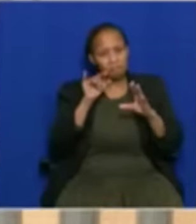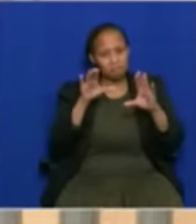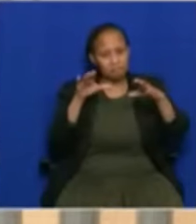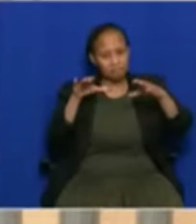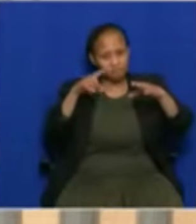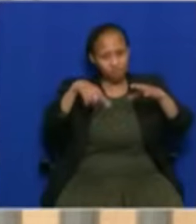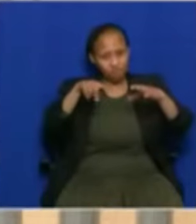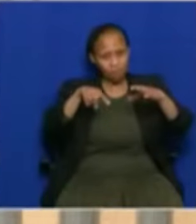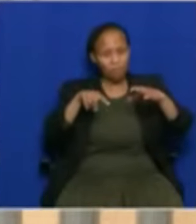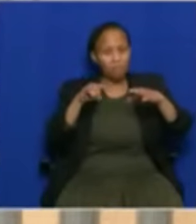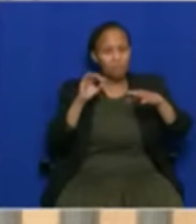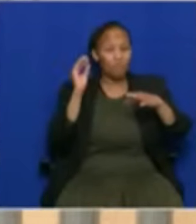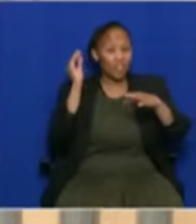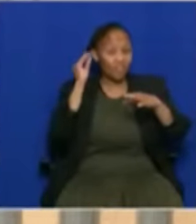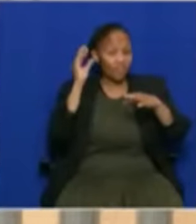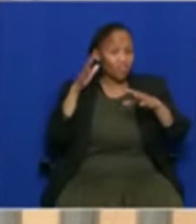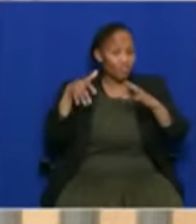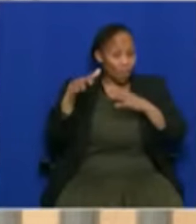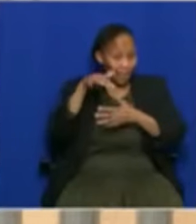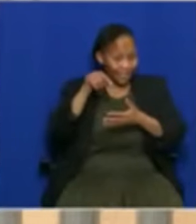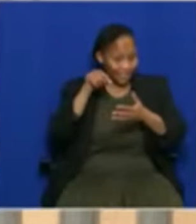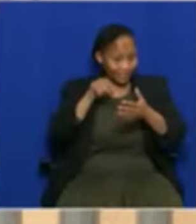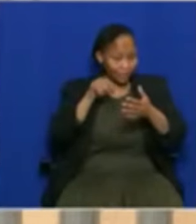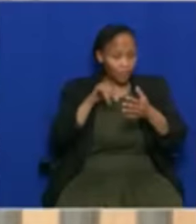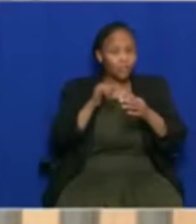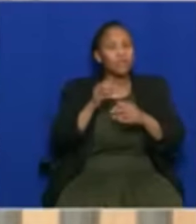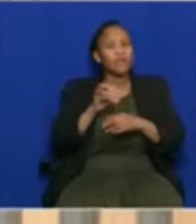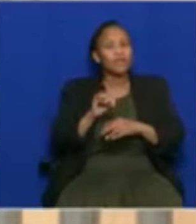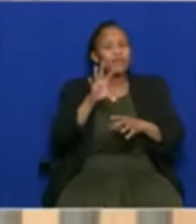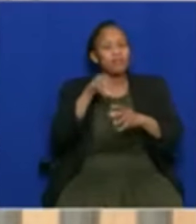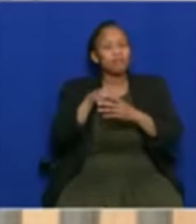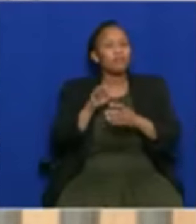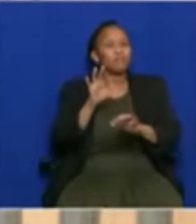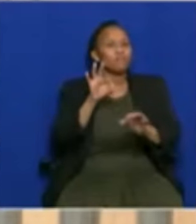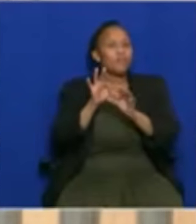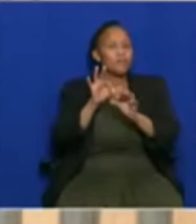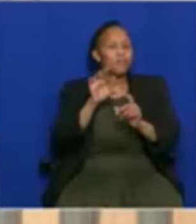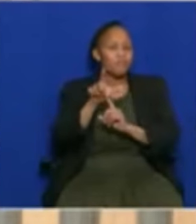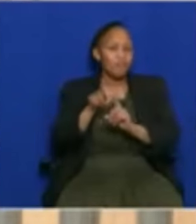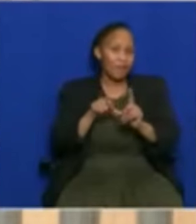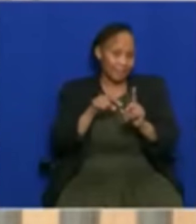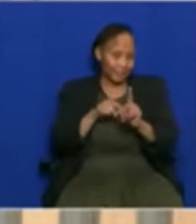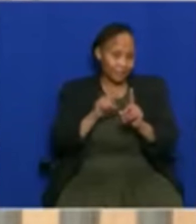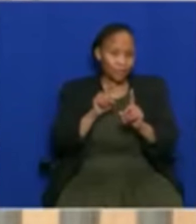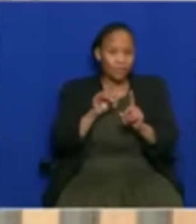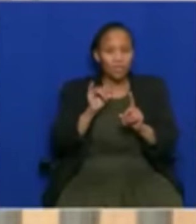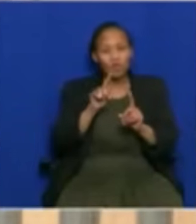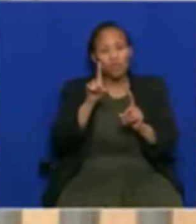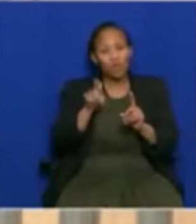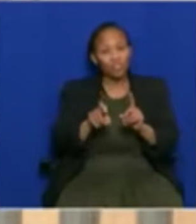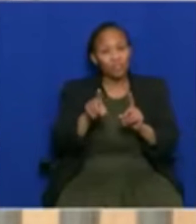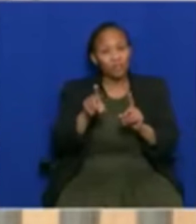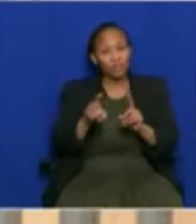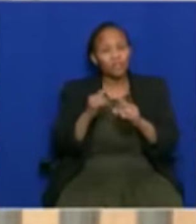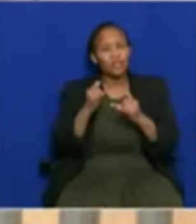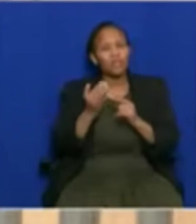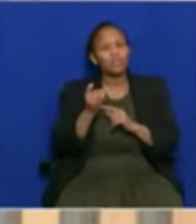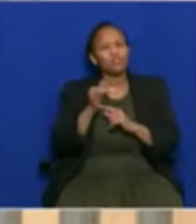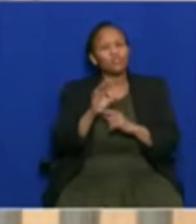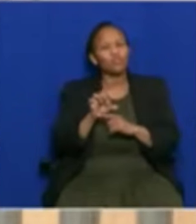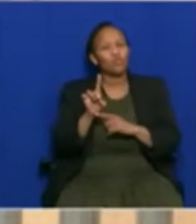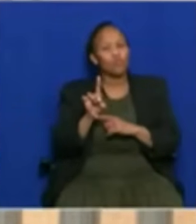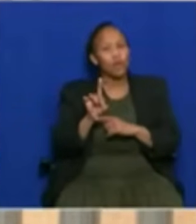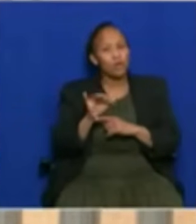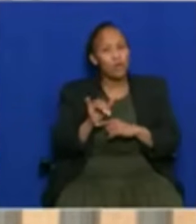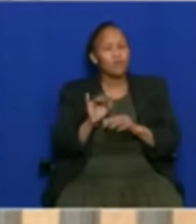a specific person? That was the question. And to show to you that that is actually the issue that was put before court.